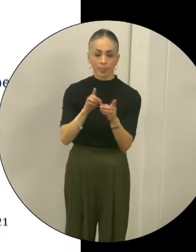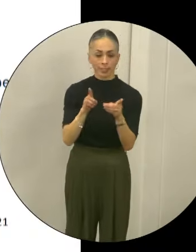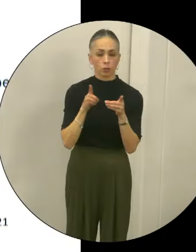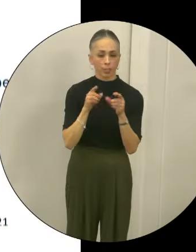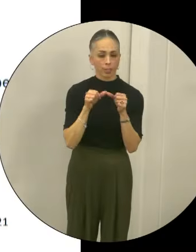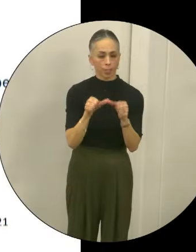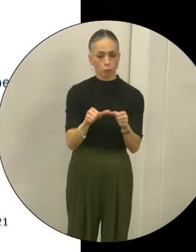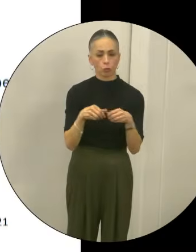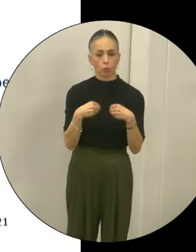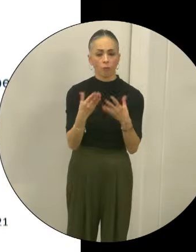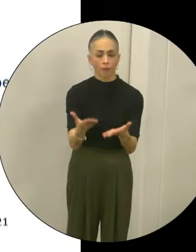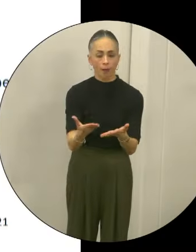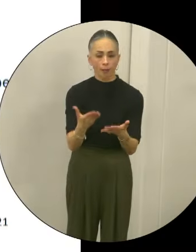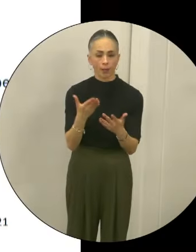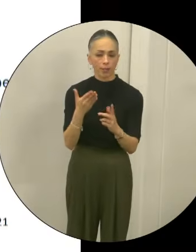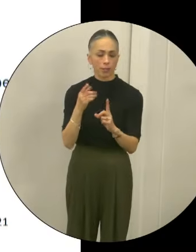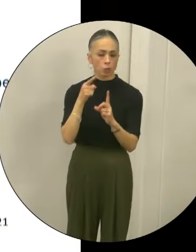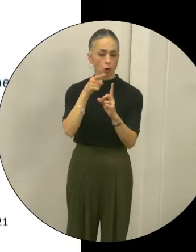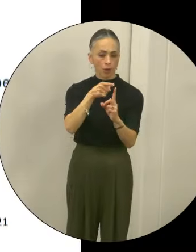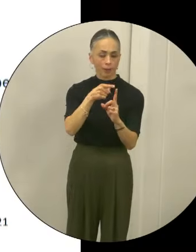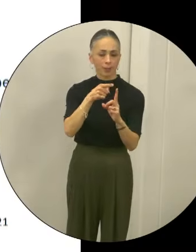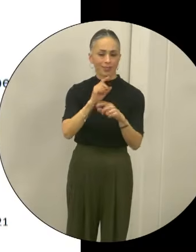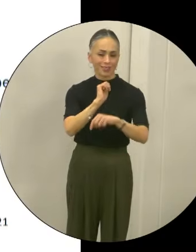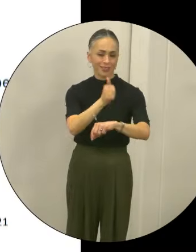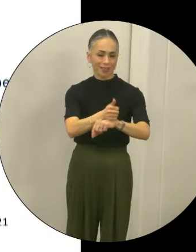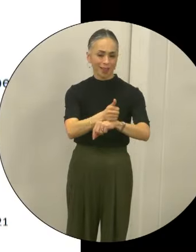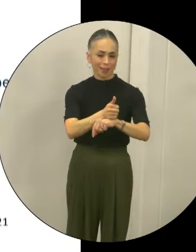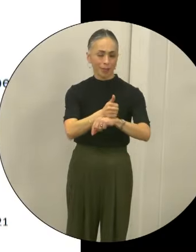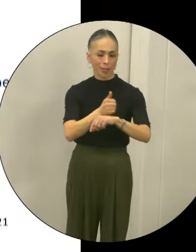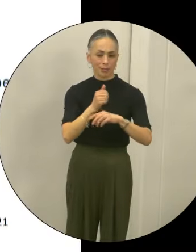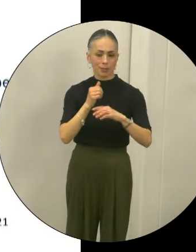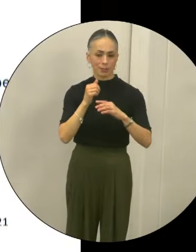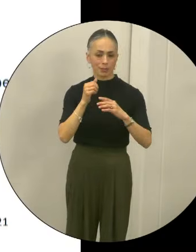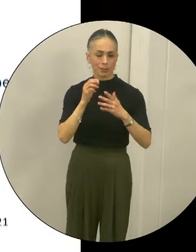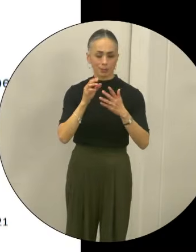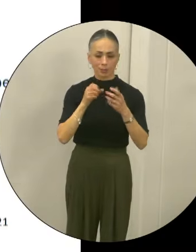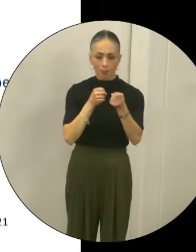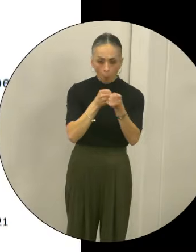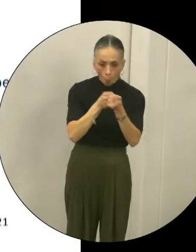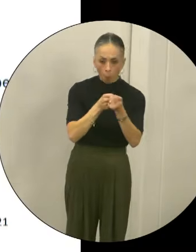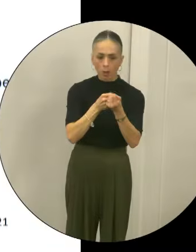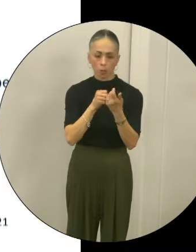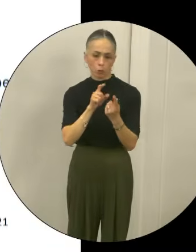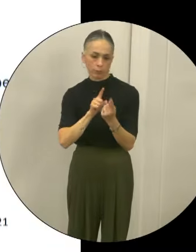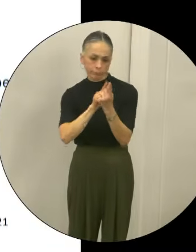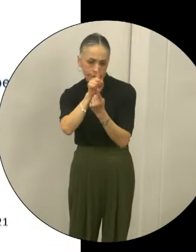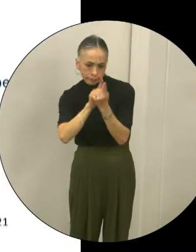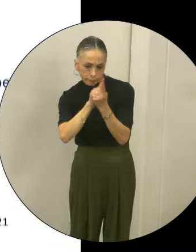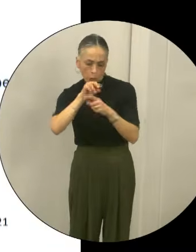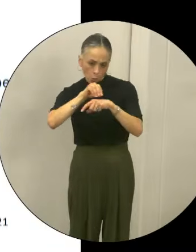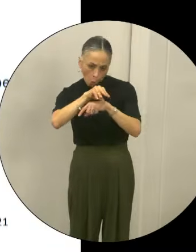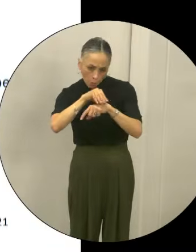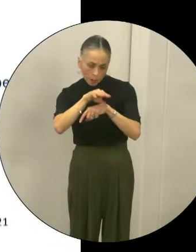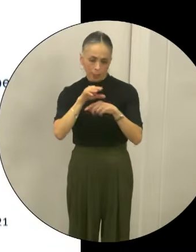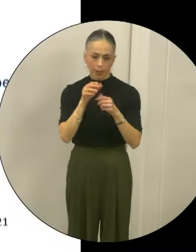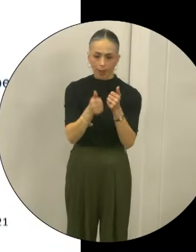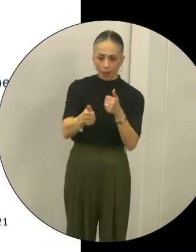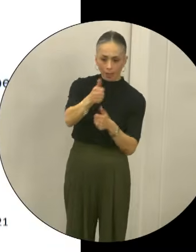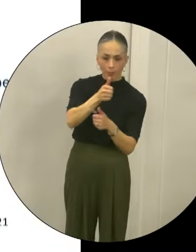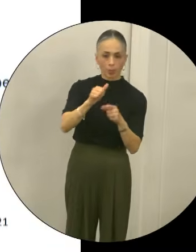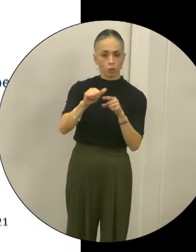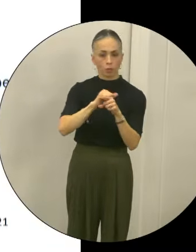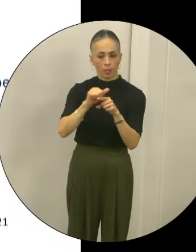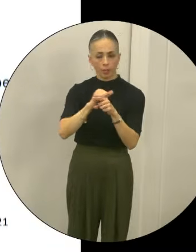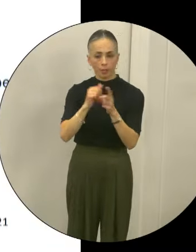to provide targeted site-based support through ongoing school visits, coaching, and administrative training aligned